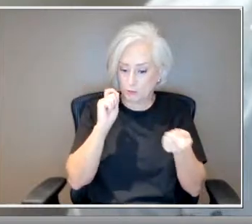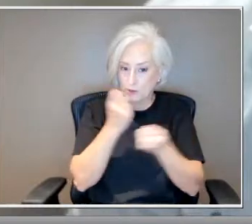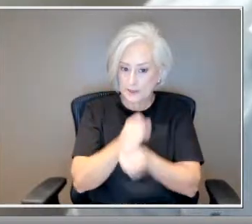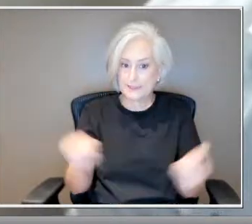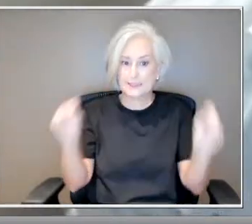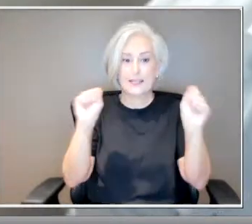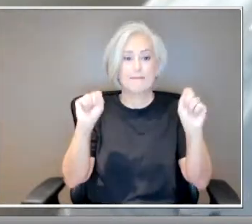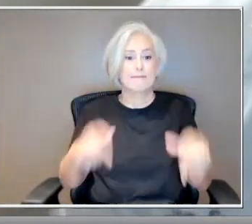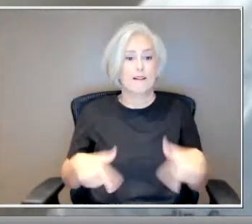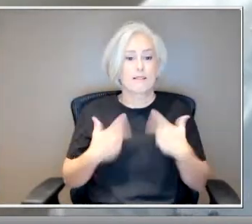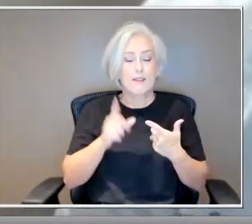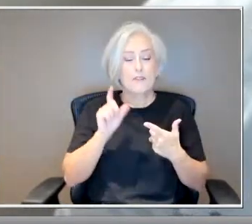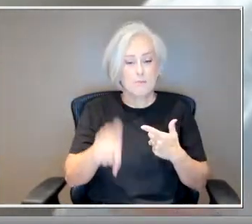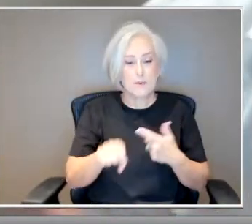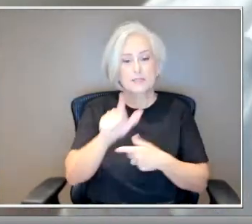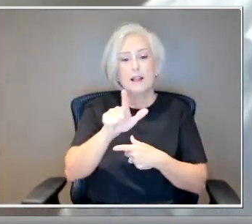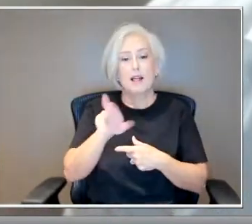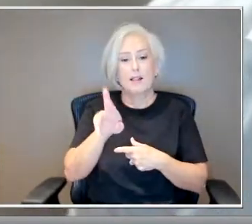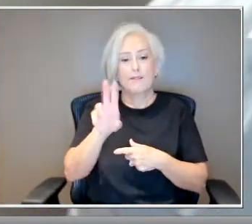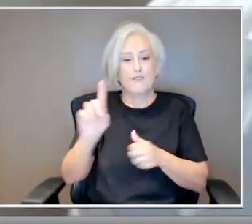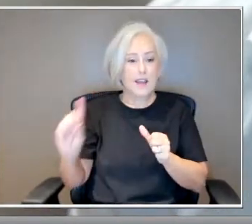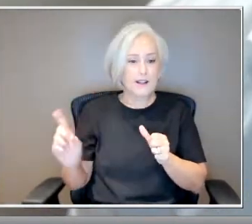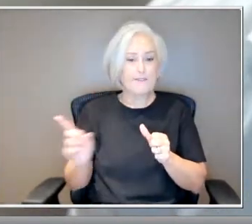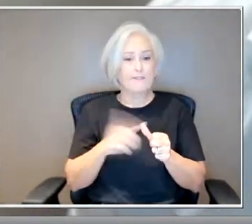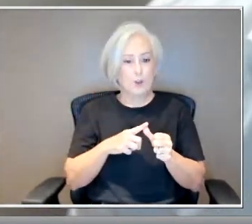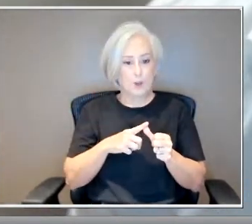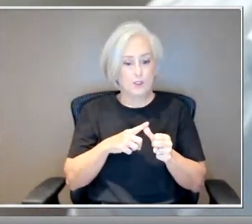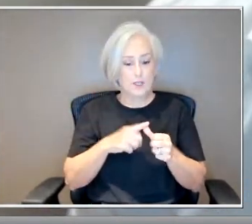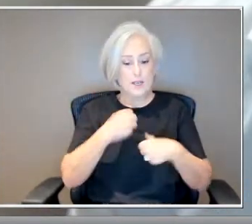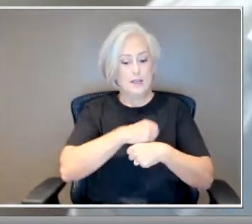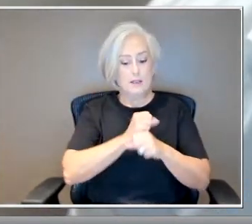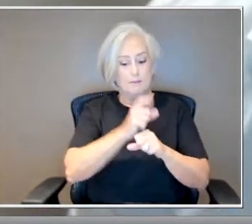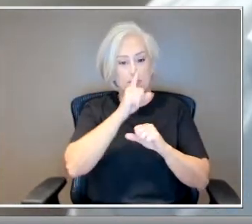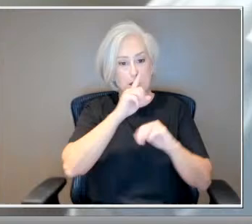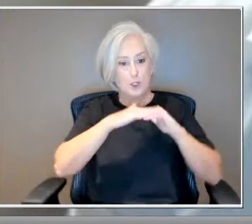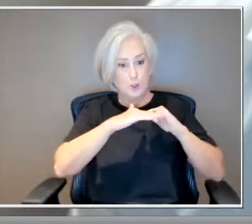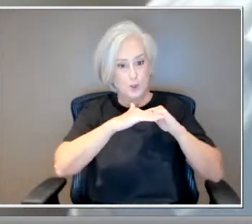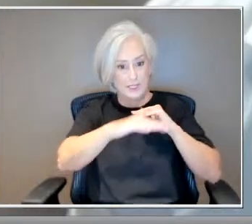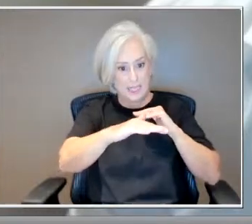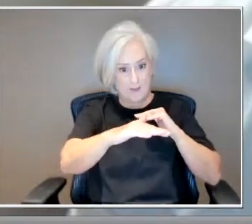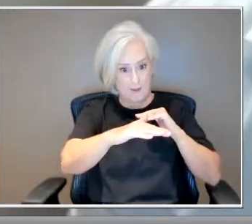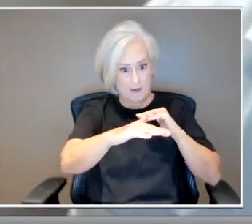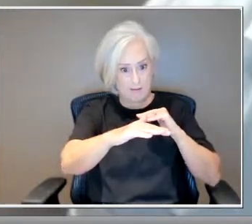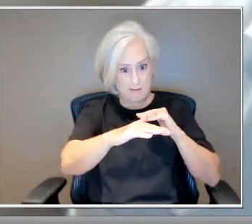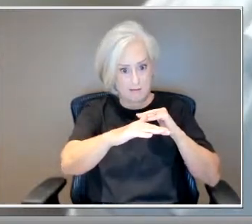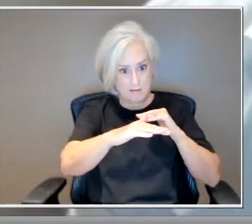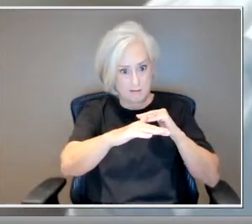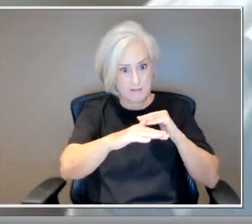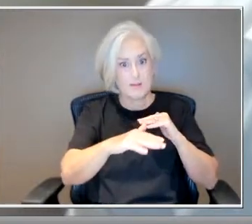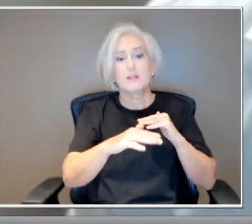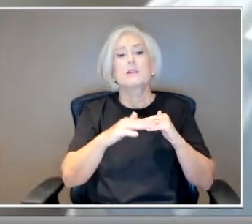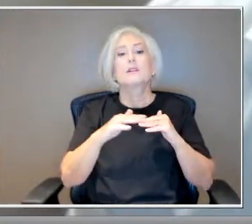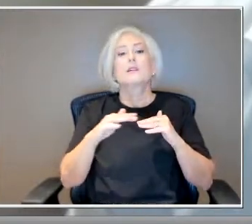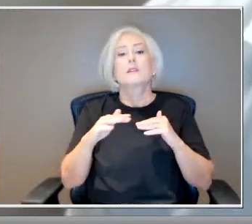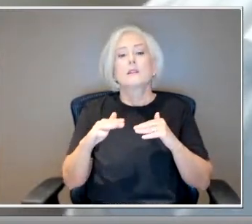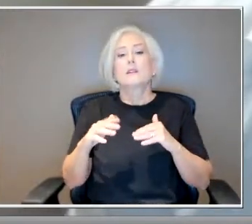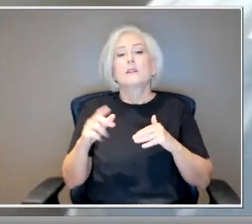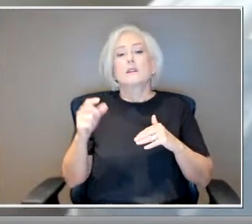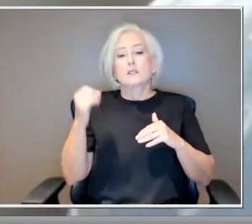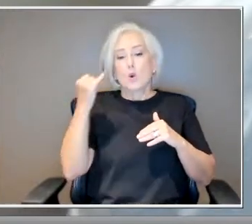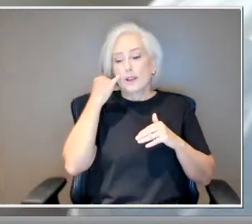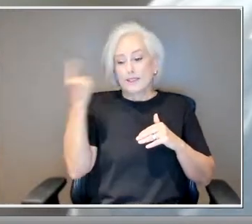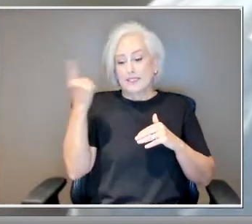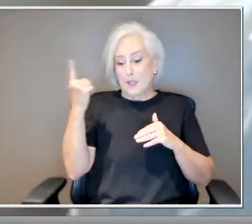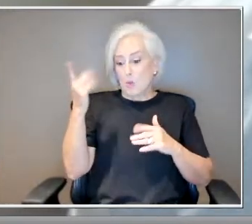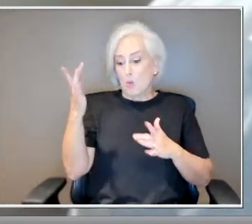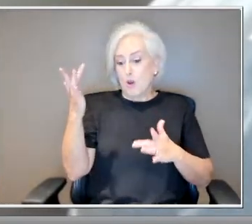who are relatively stable, their chances of getting transplant are good. If they are sick, then